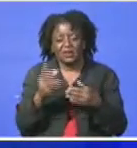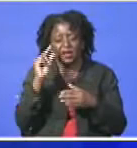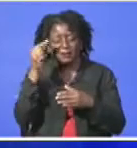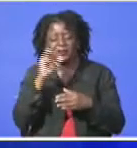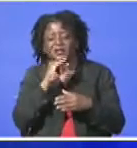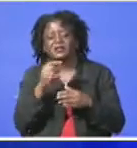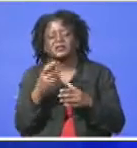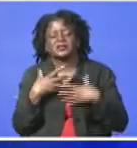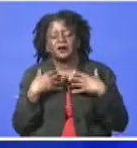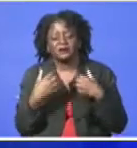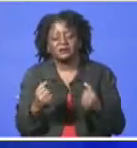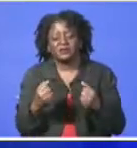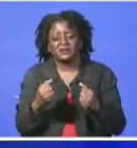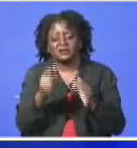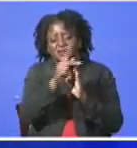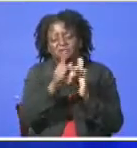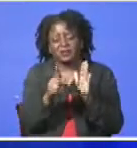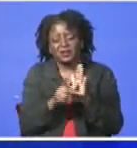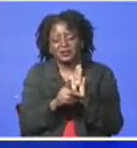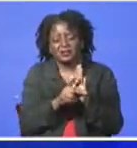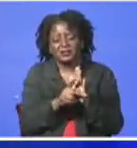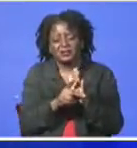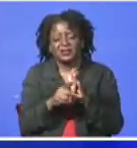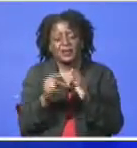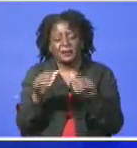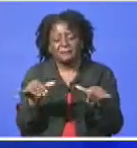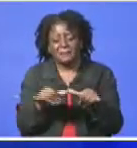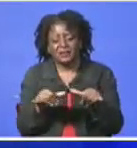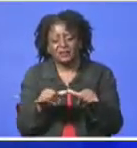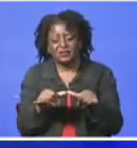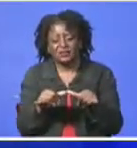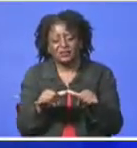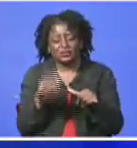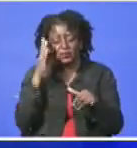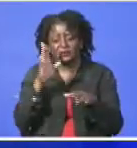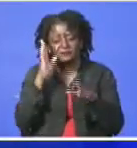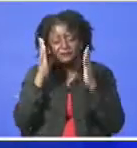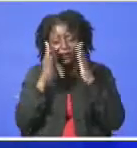measures have appropriately focused on Bahamians,